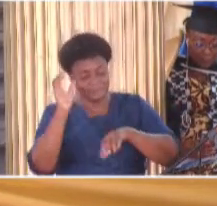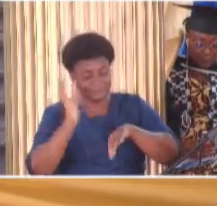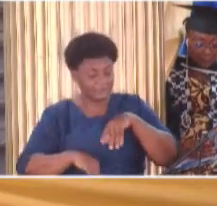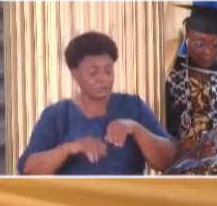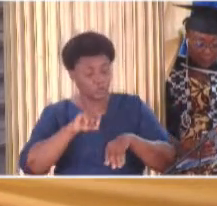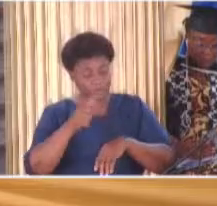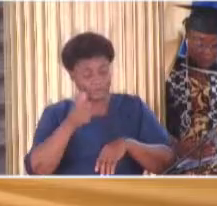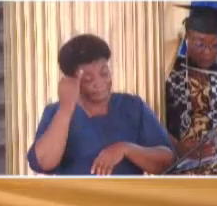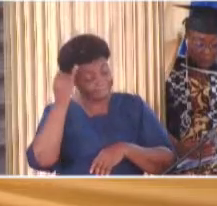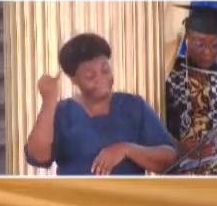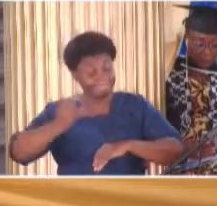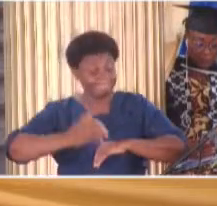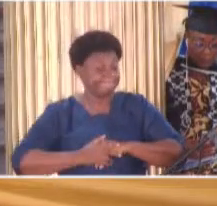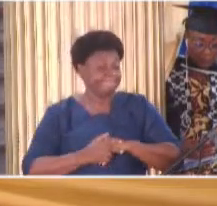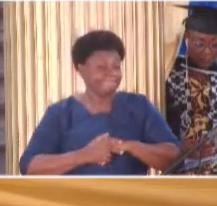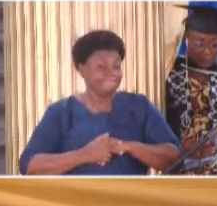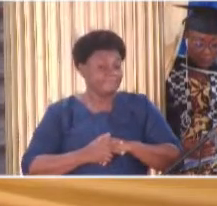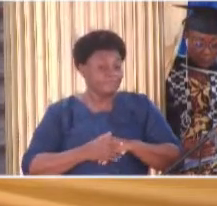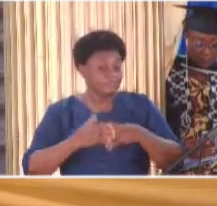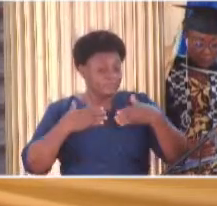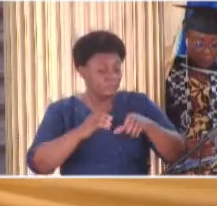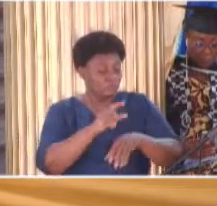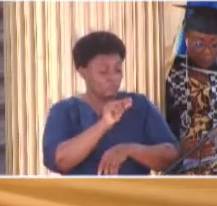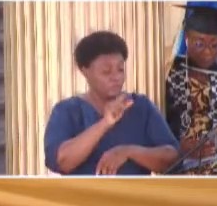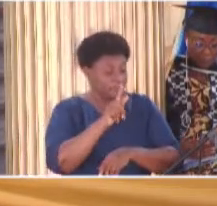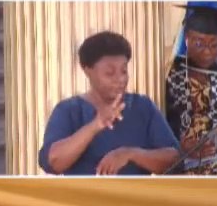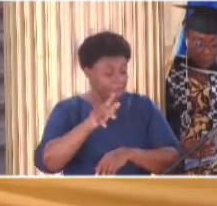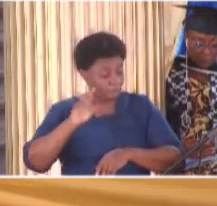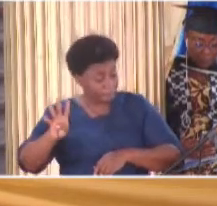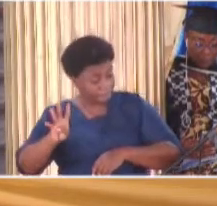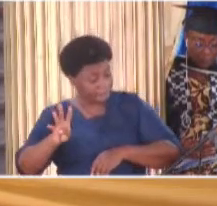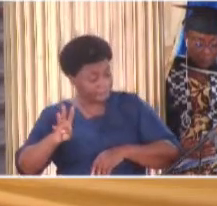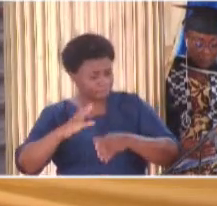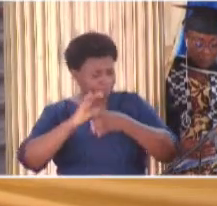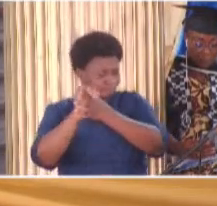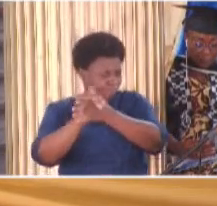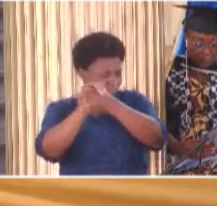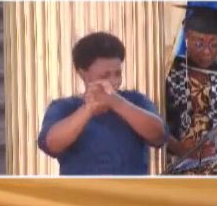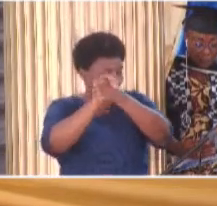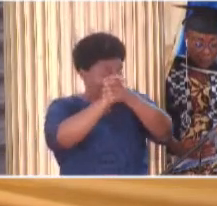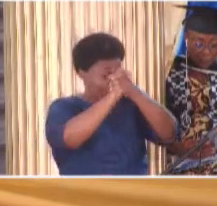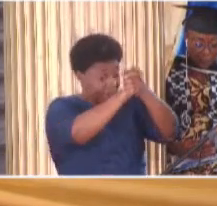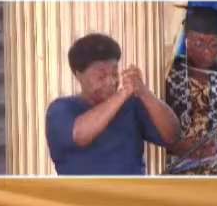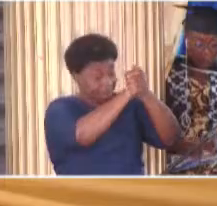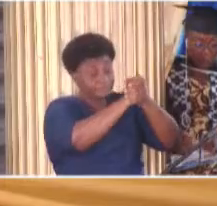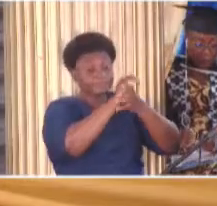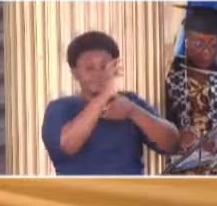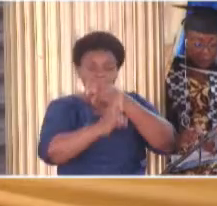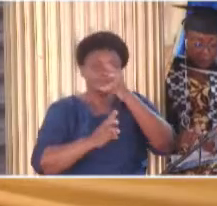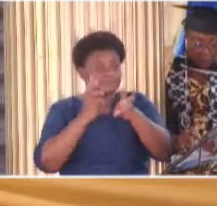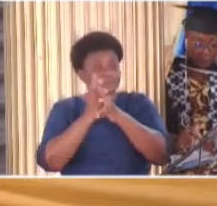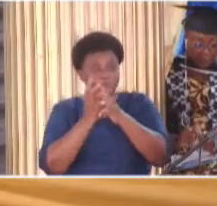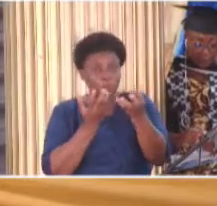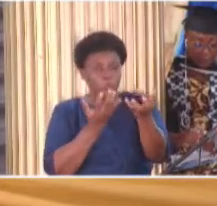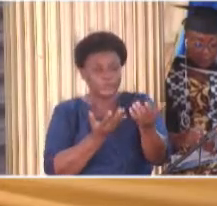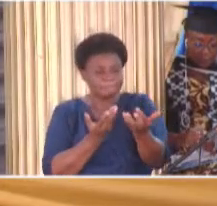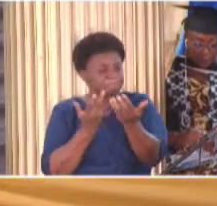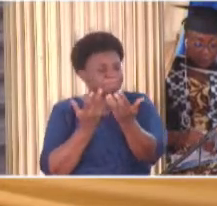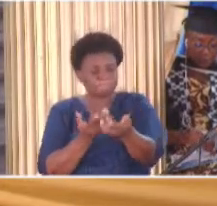ever imagined. To the class of 2024, congratulations. The world is waiting for us.